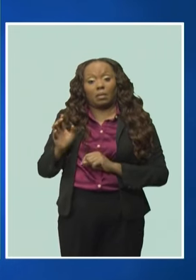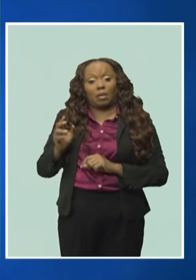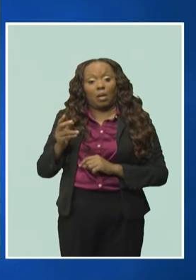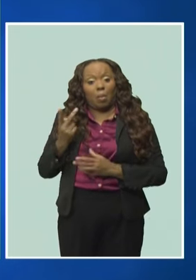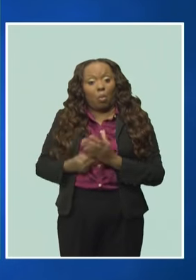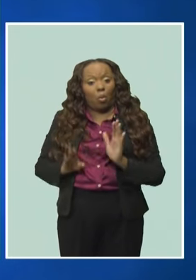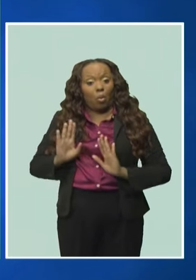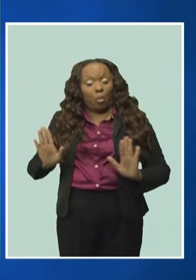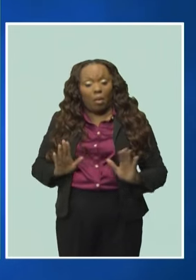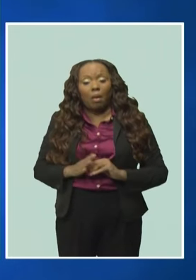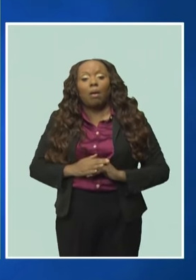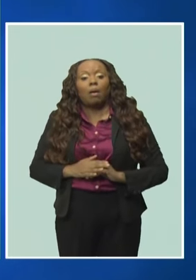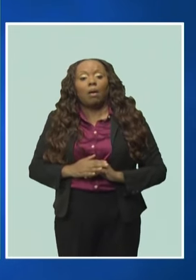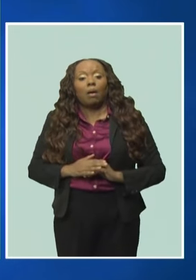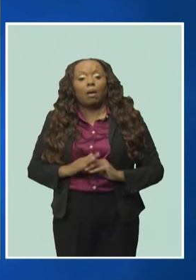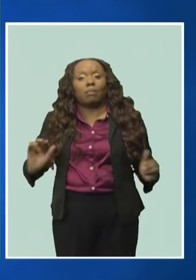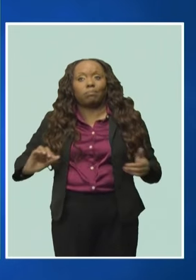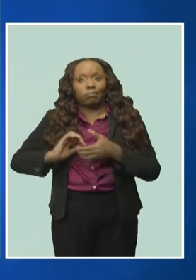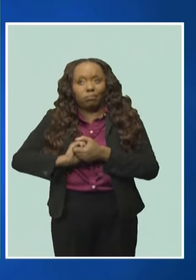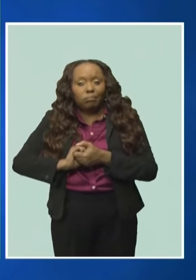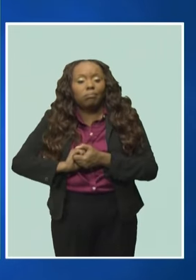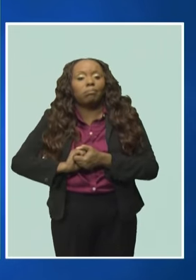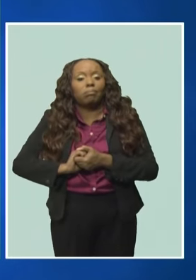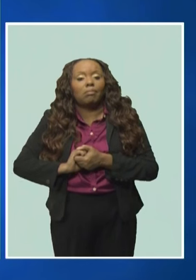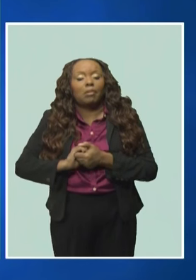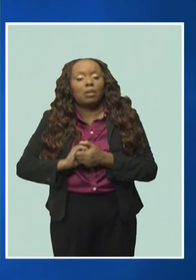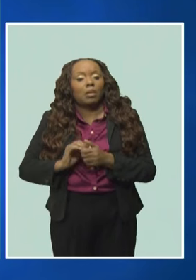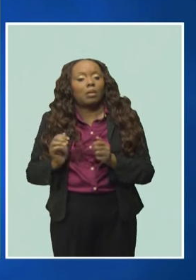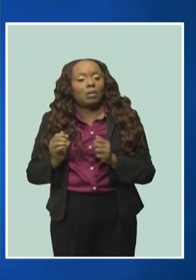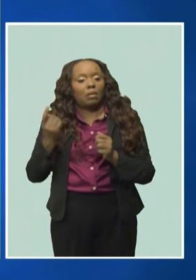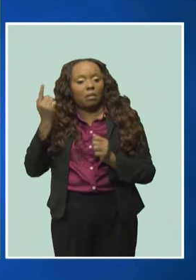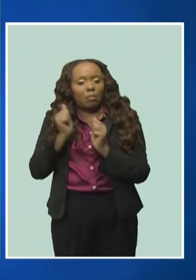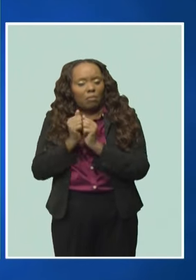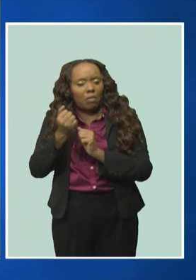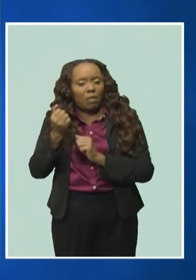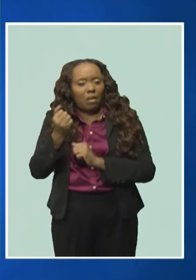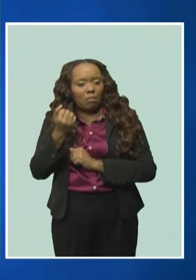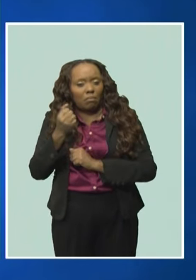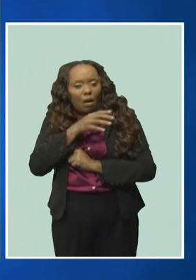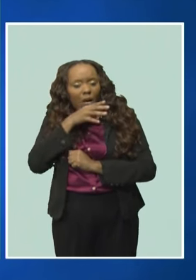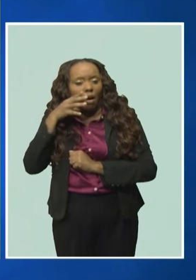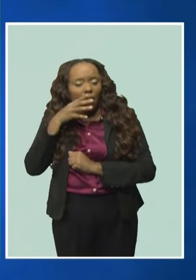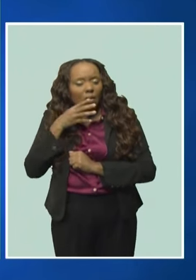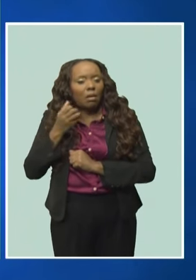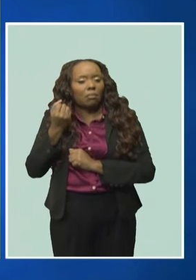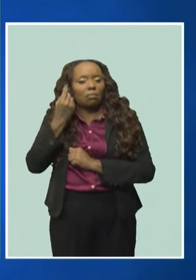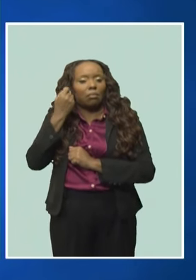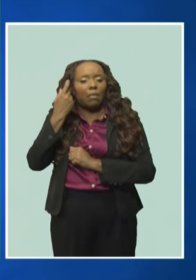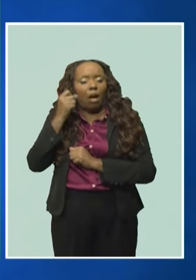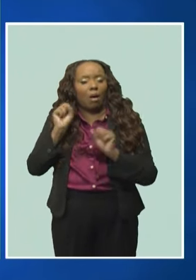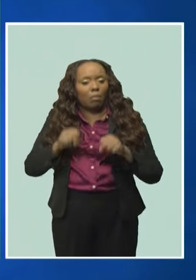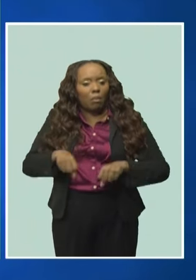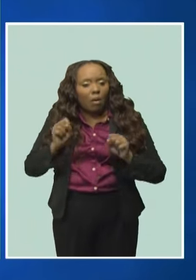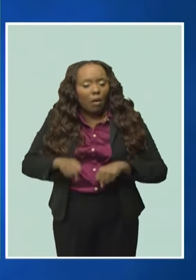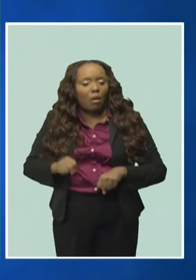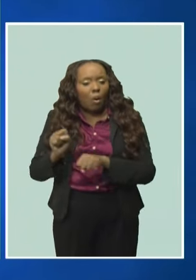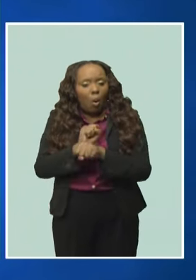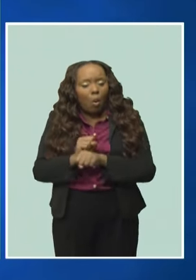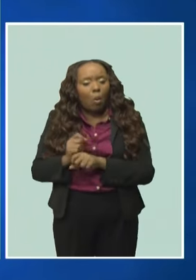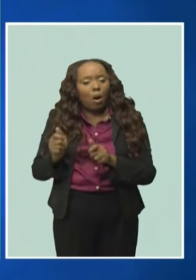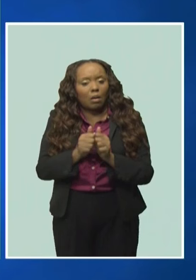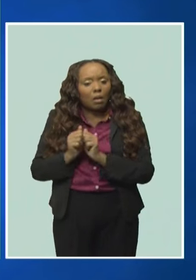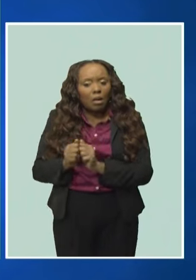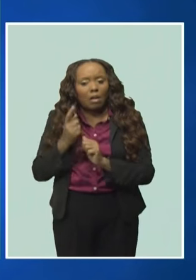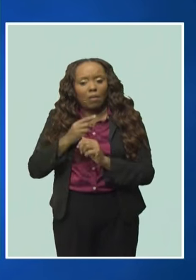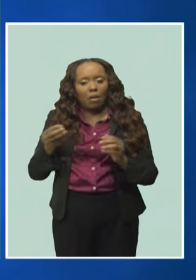Suriname have forged alliances in agriculture, recognizing the potential for joint efforts in food